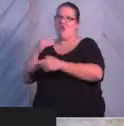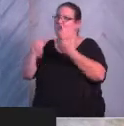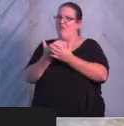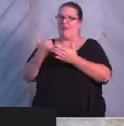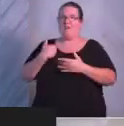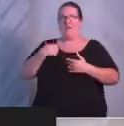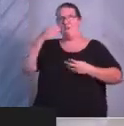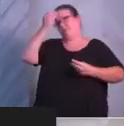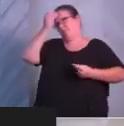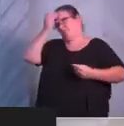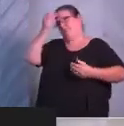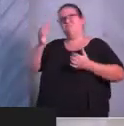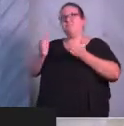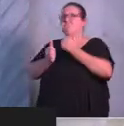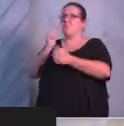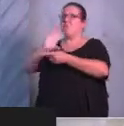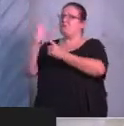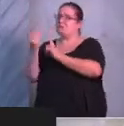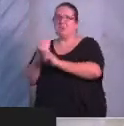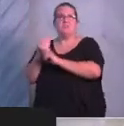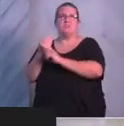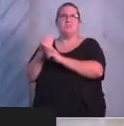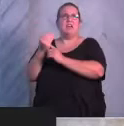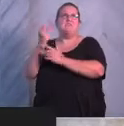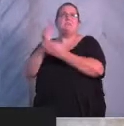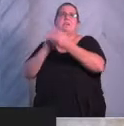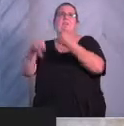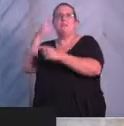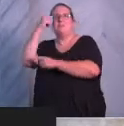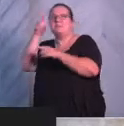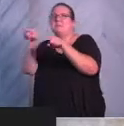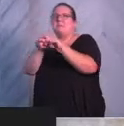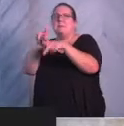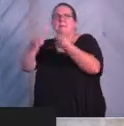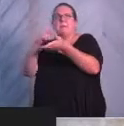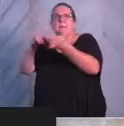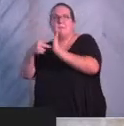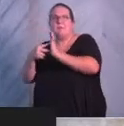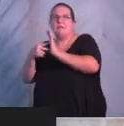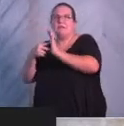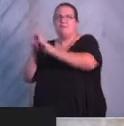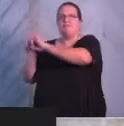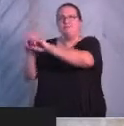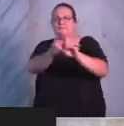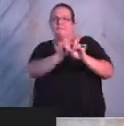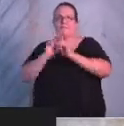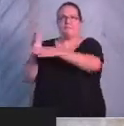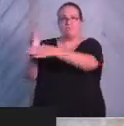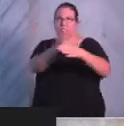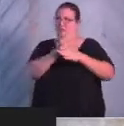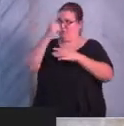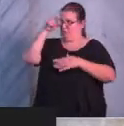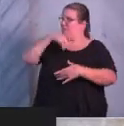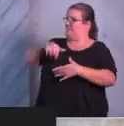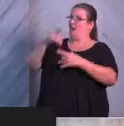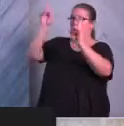Most of all cultures and faiths have some wisdom of similar meaning to share and practice. For me today, that is the spirit